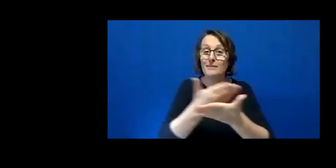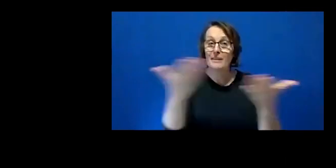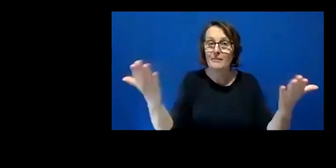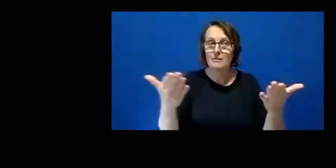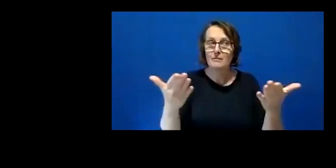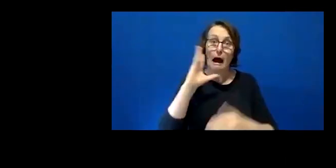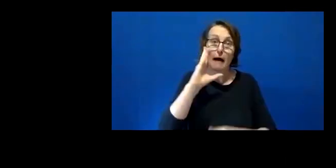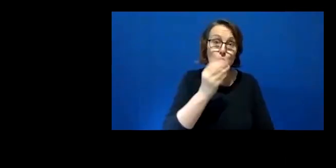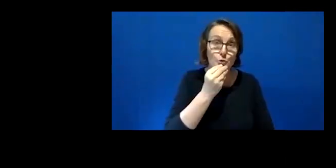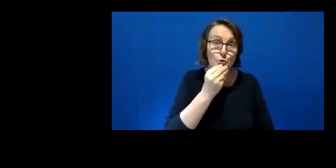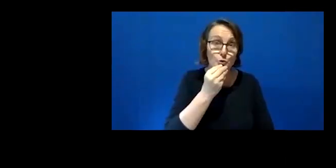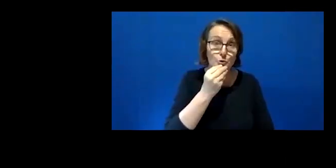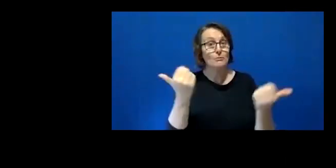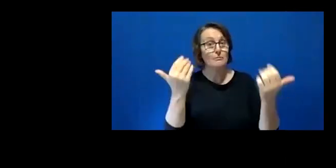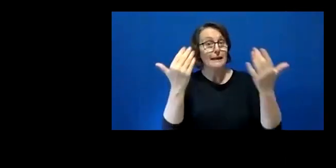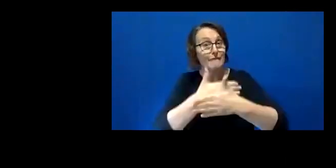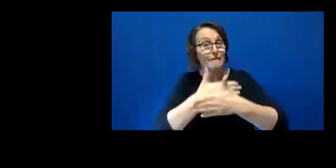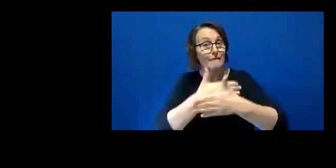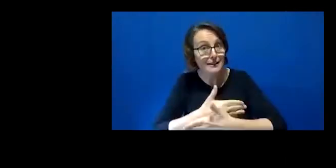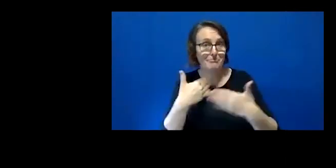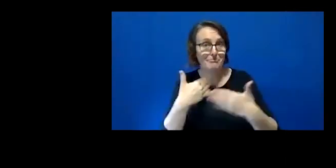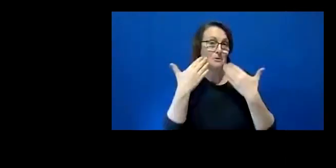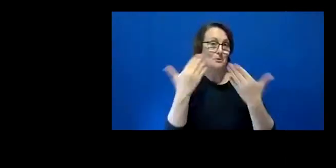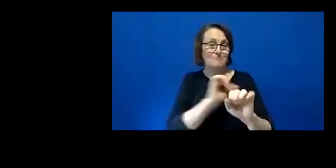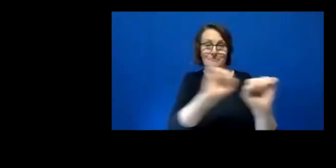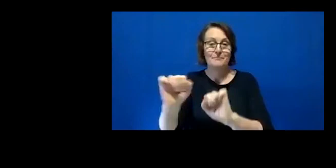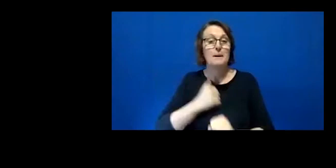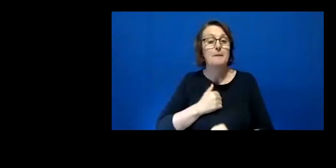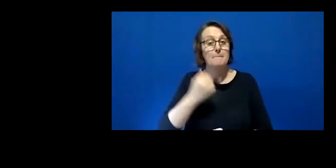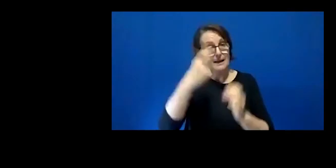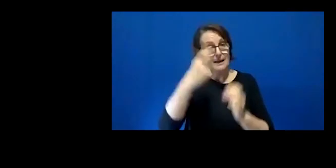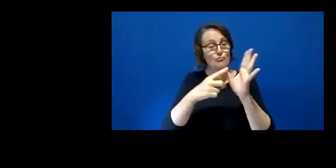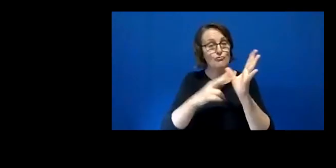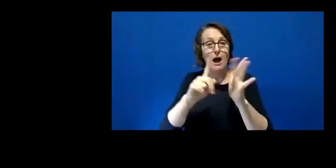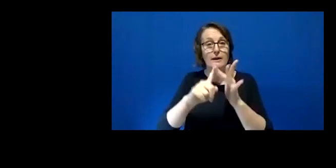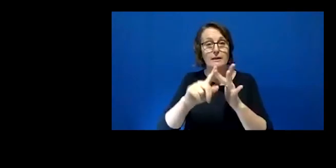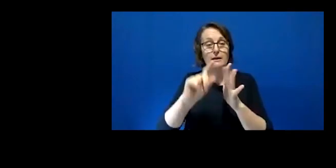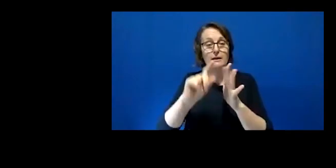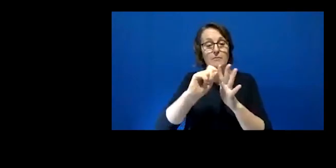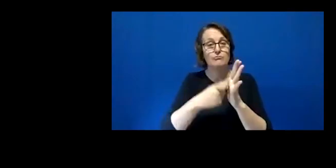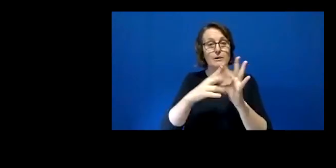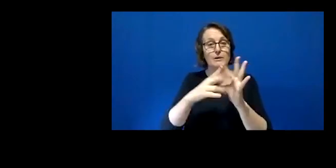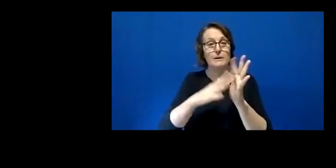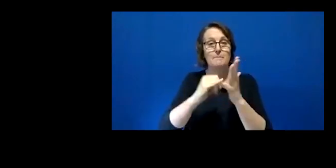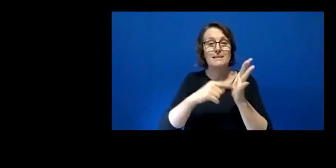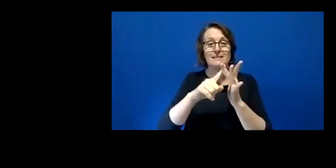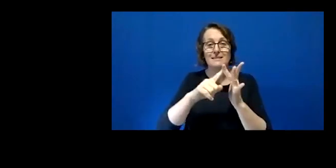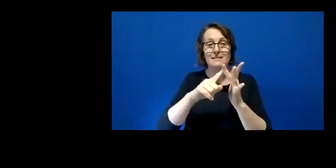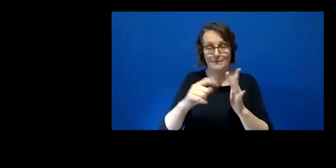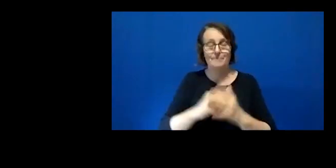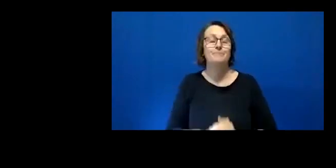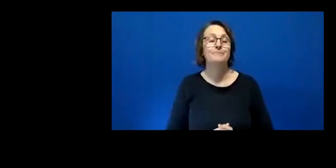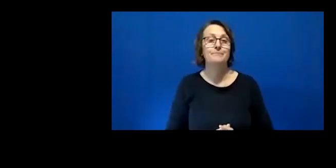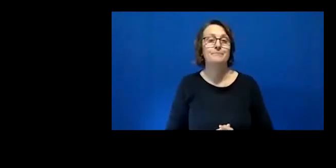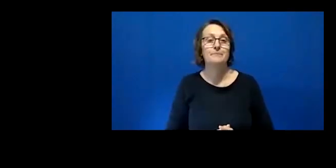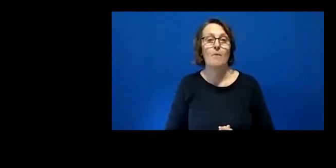evening, wherever you're zooming in from. So my name is Rani Pramesti, and I'm the daughter of Dini Yusuf and Oki Lukita.